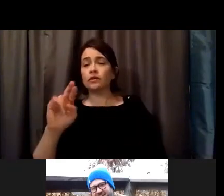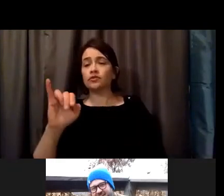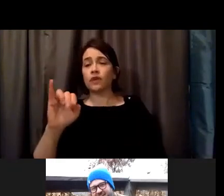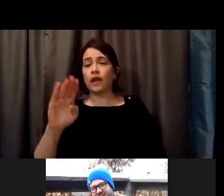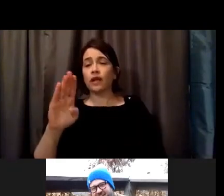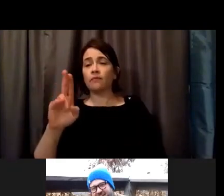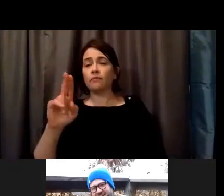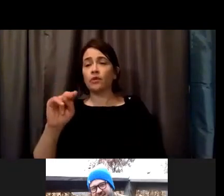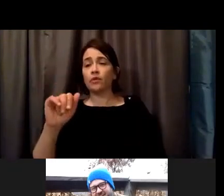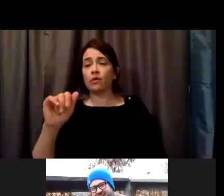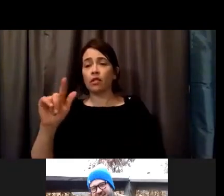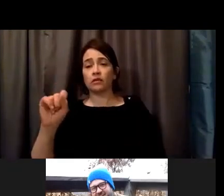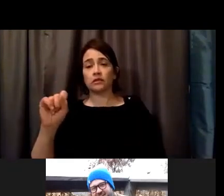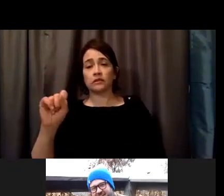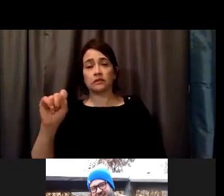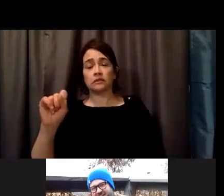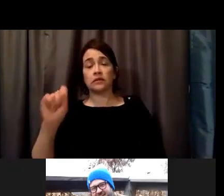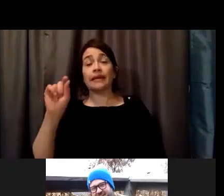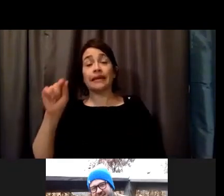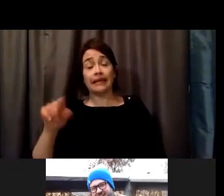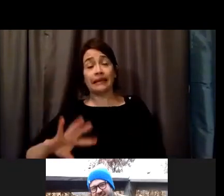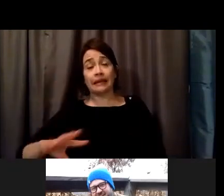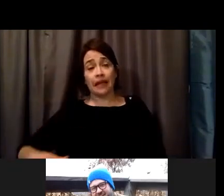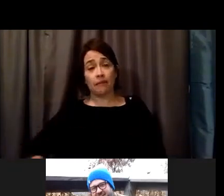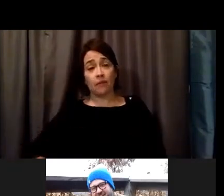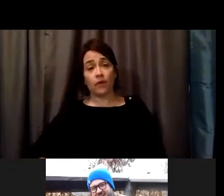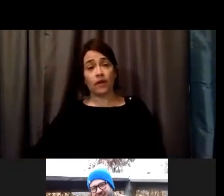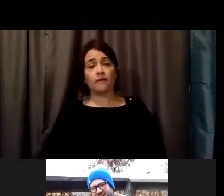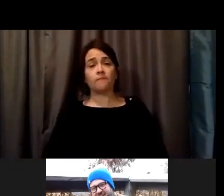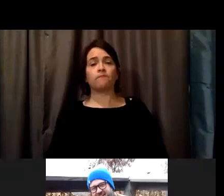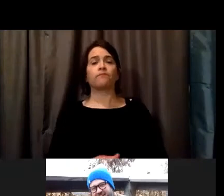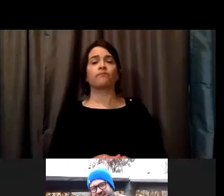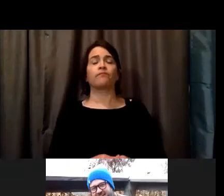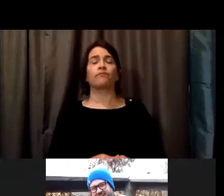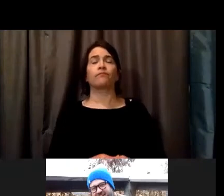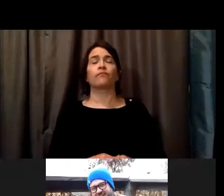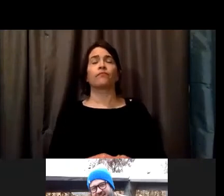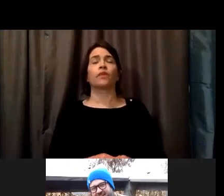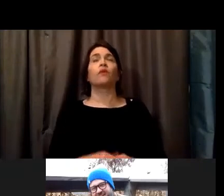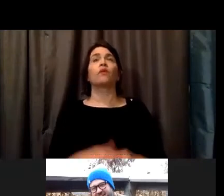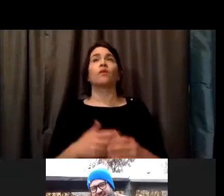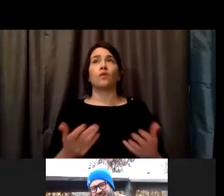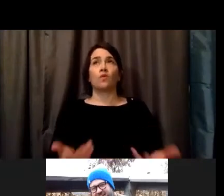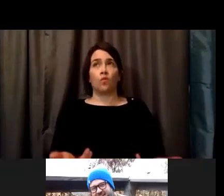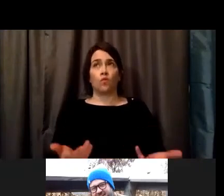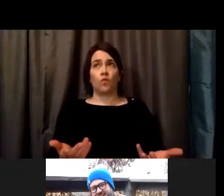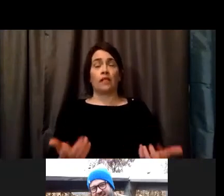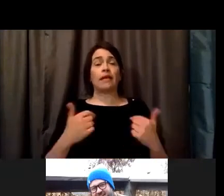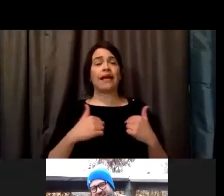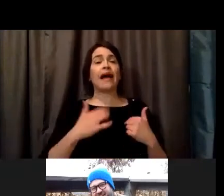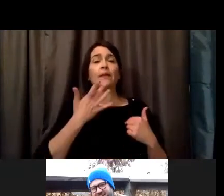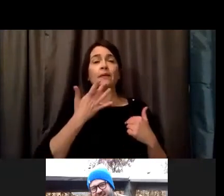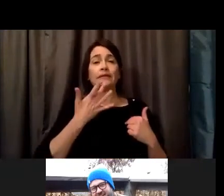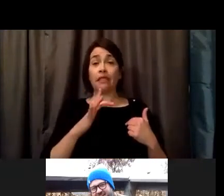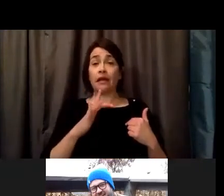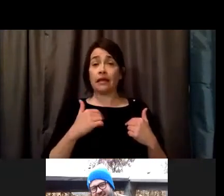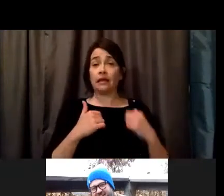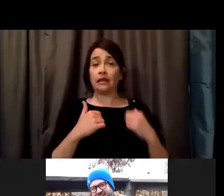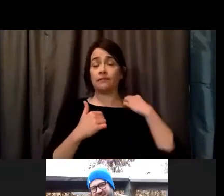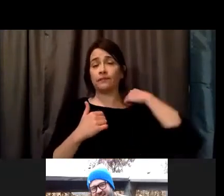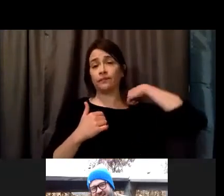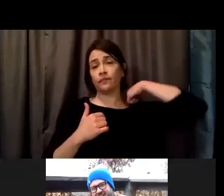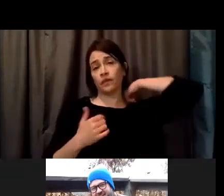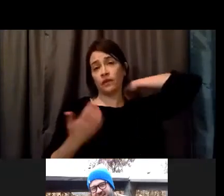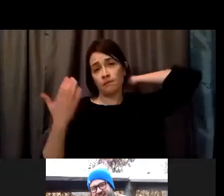I was lucky. It wasn't calculated and it wasn't planned. I was lucky because in